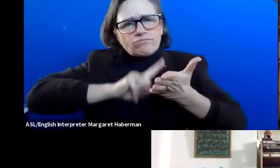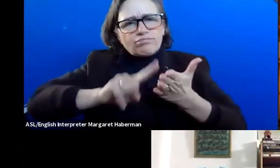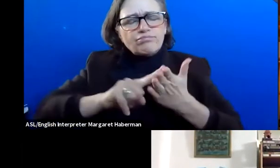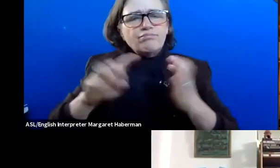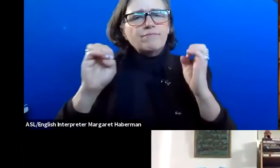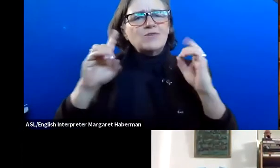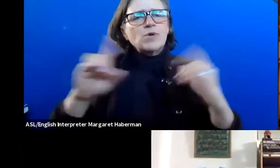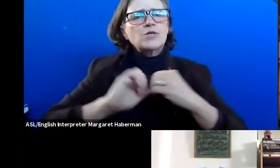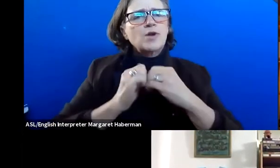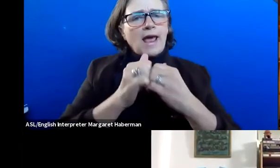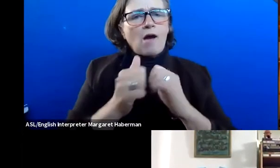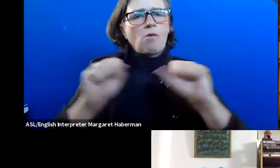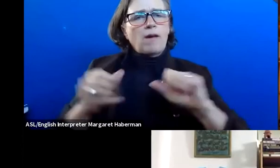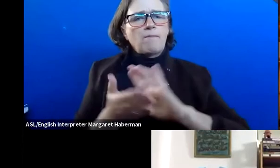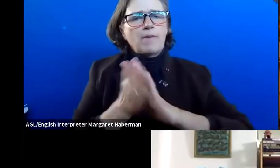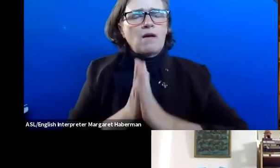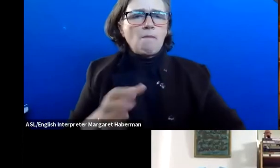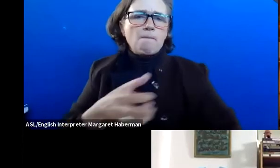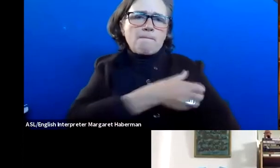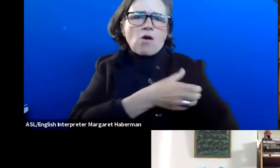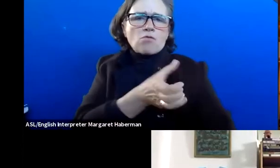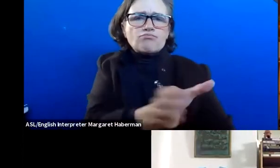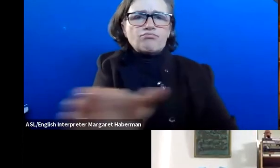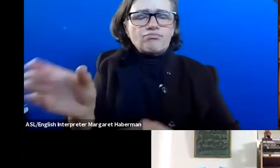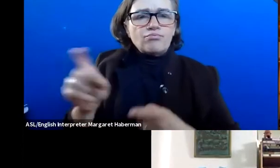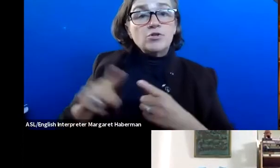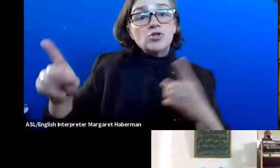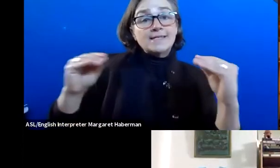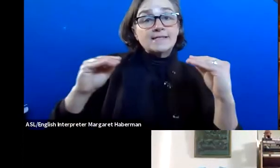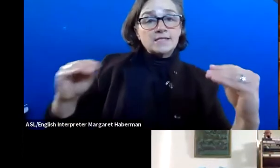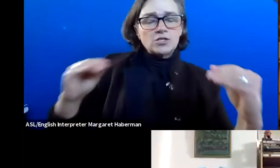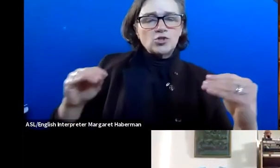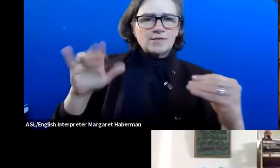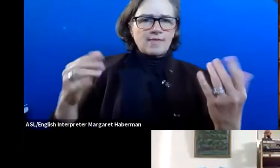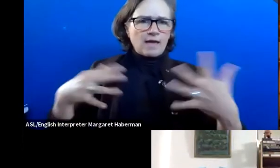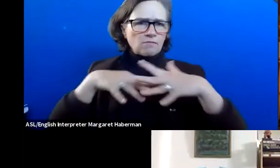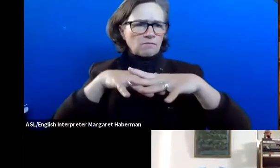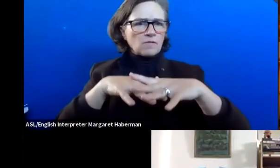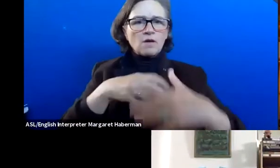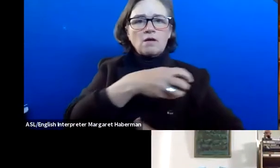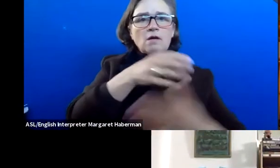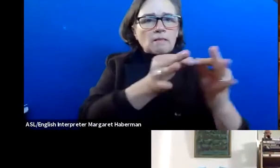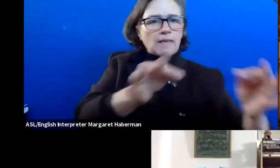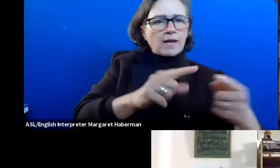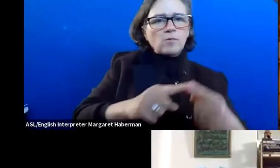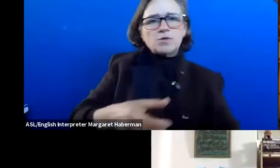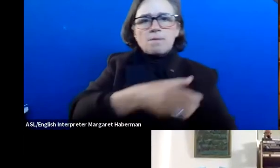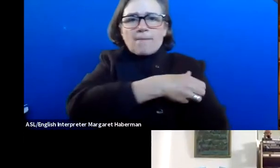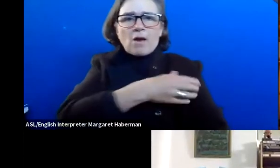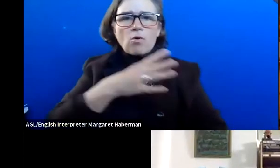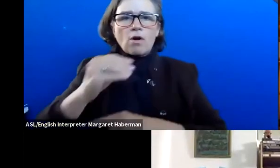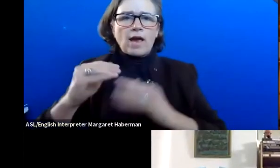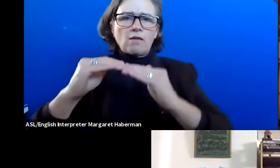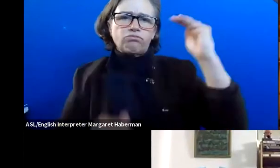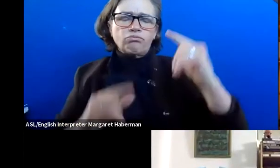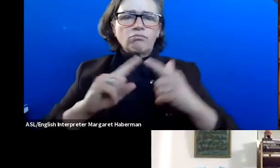She teaches at the graduate level on the intricate relationship between language, power, and injustice, justice, critical